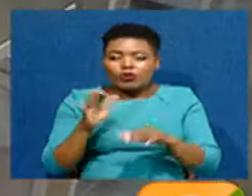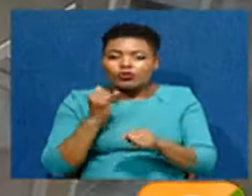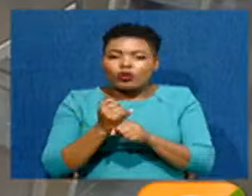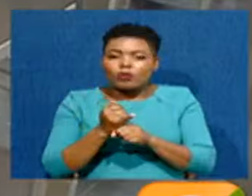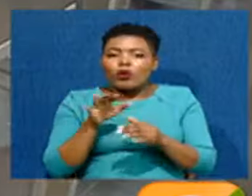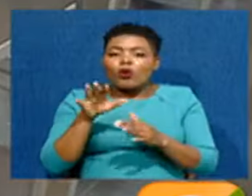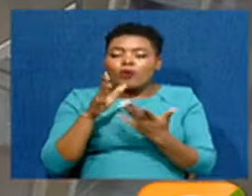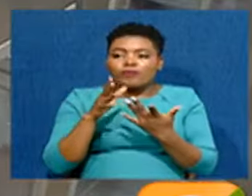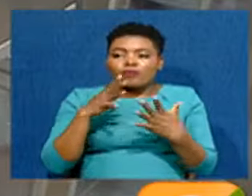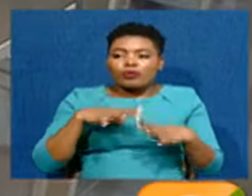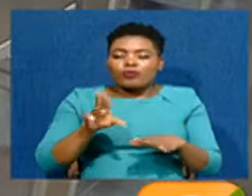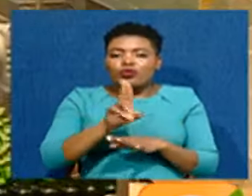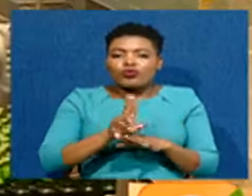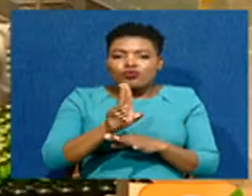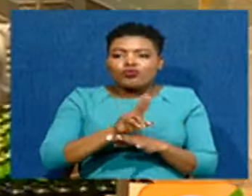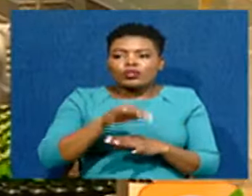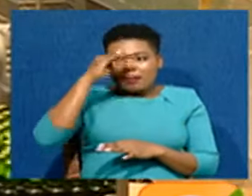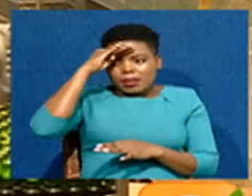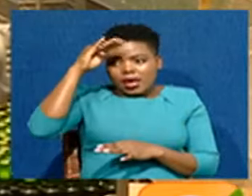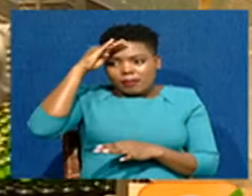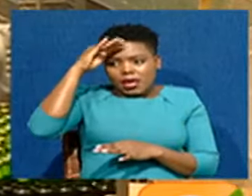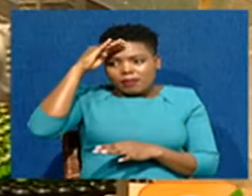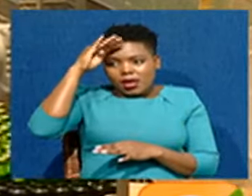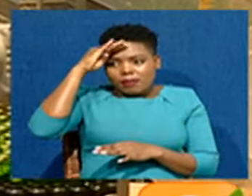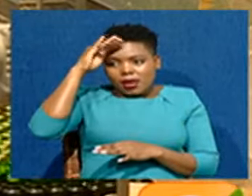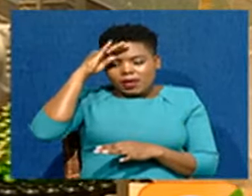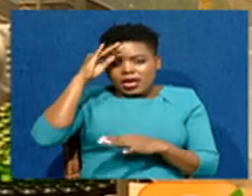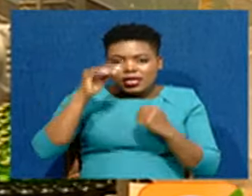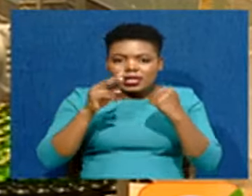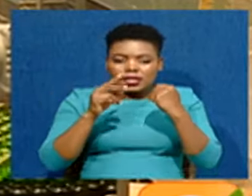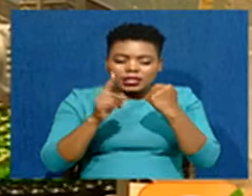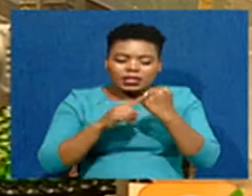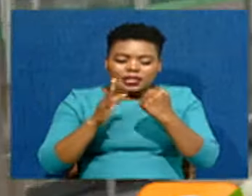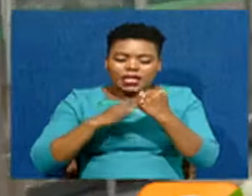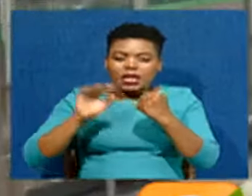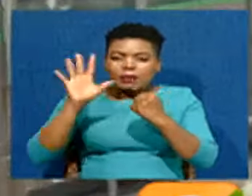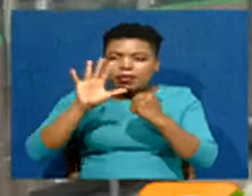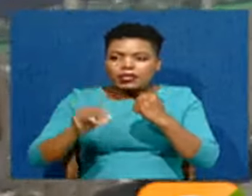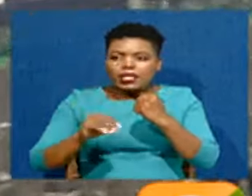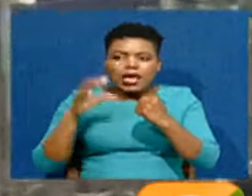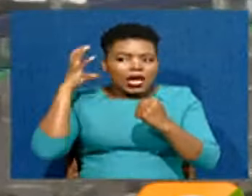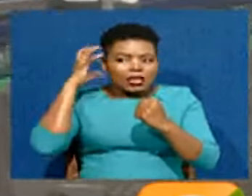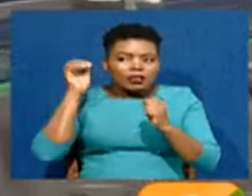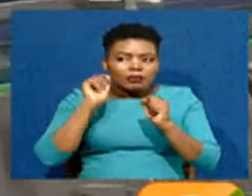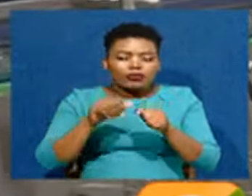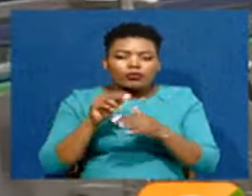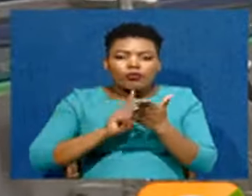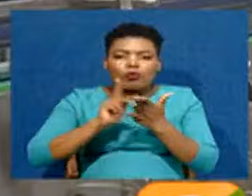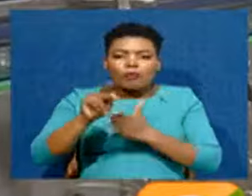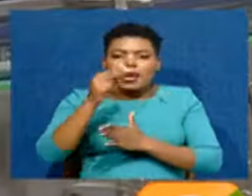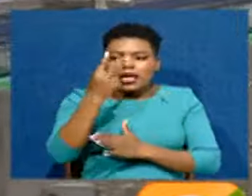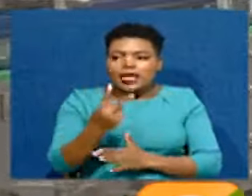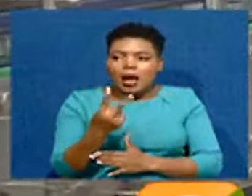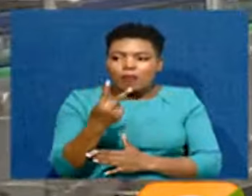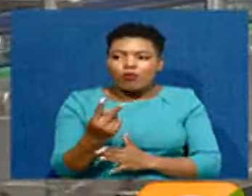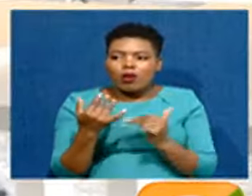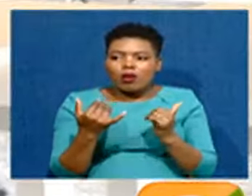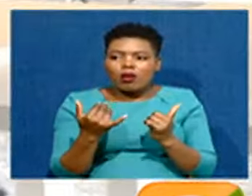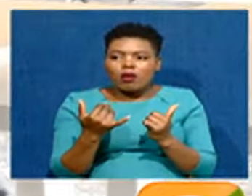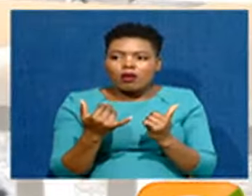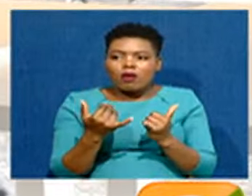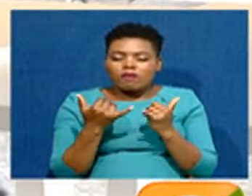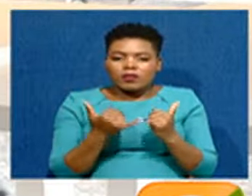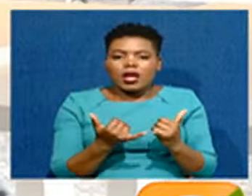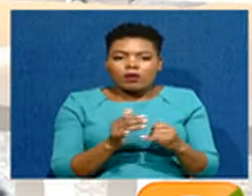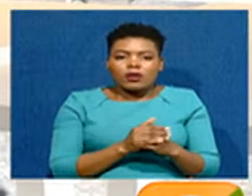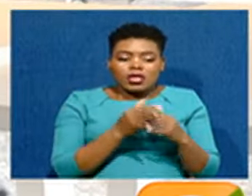of the consumption at 69%, the consumer will have to pay close to or more than double the current price. Our